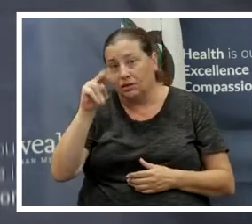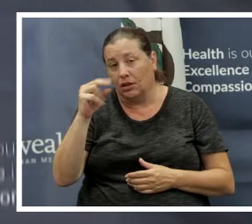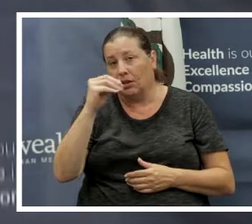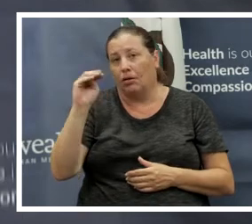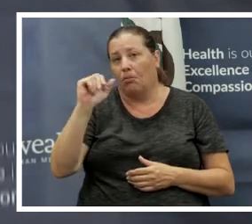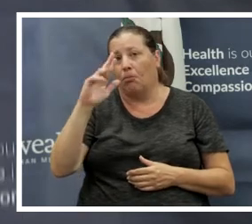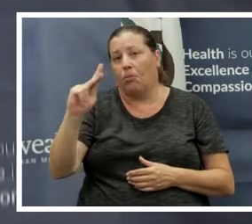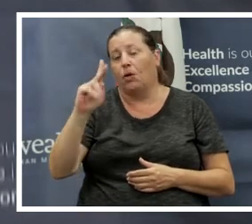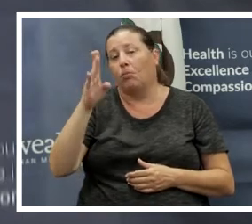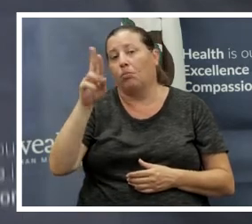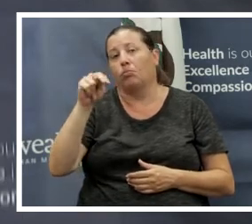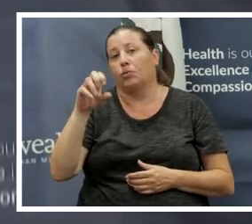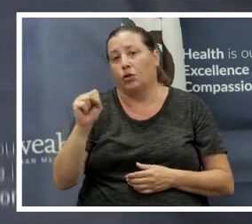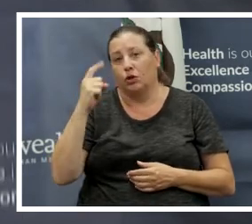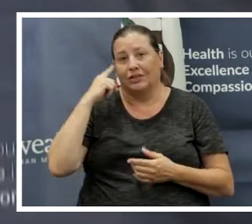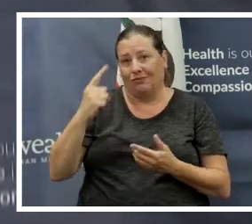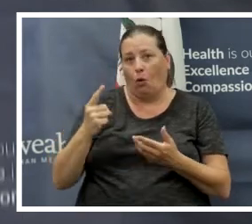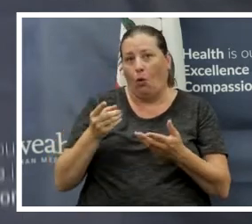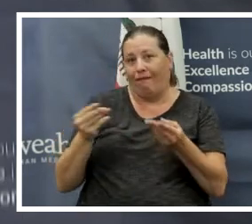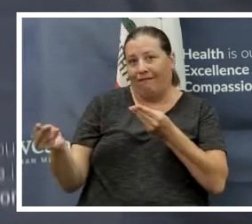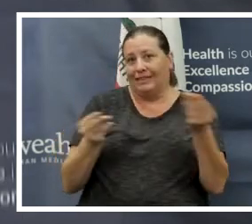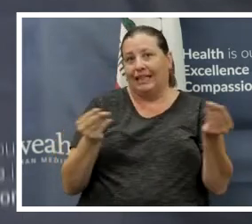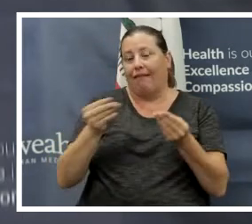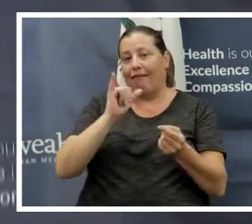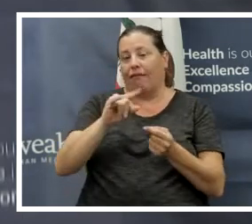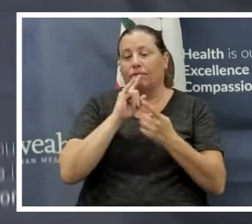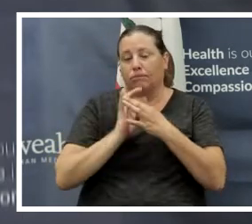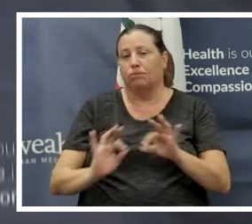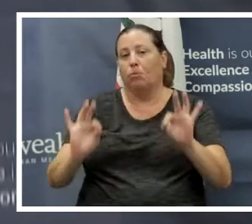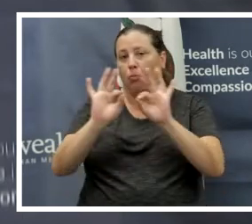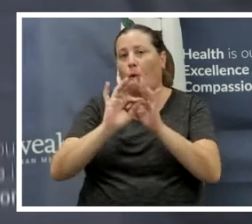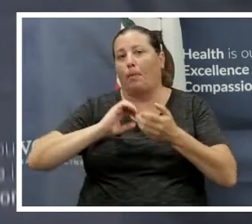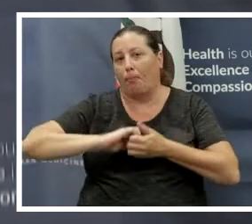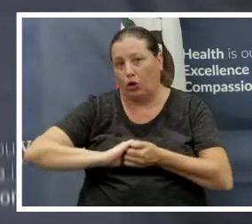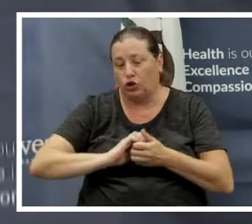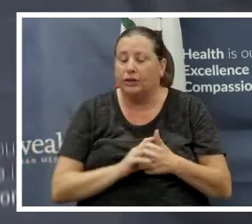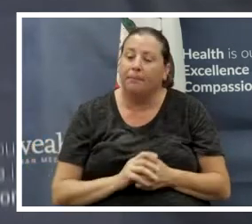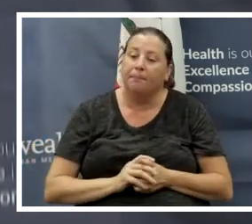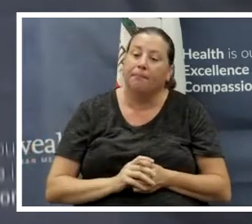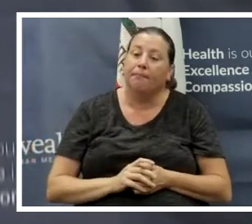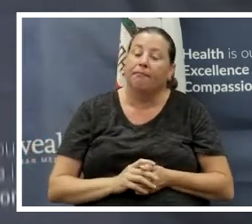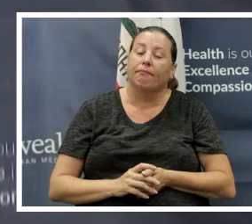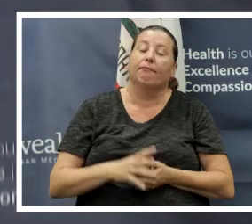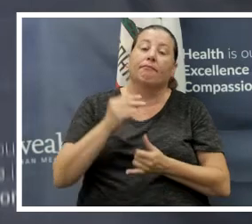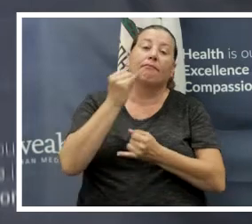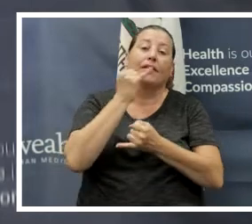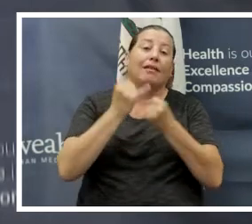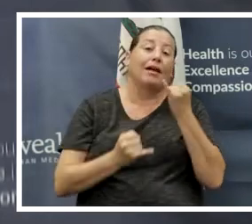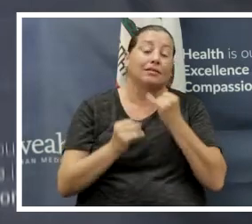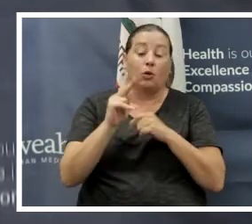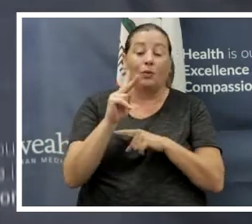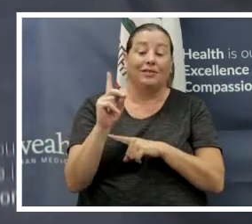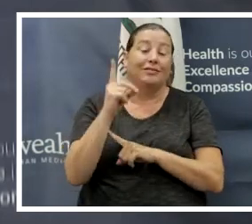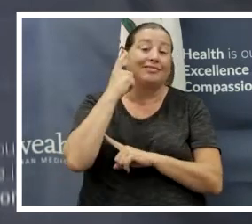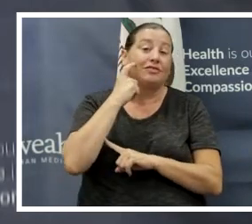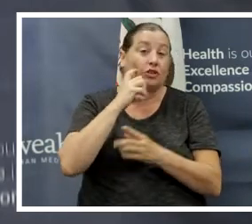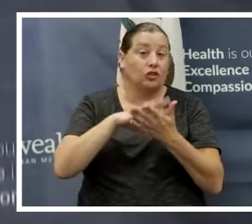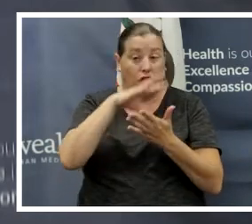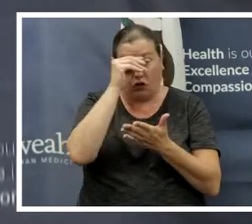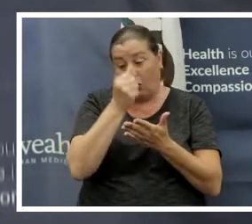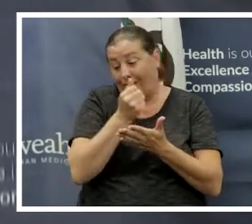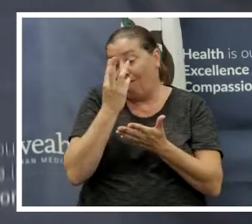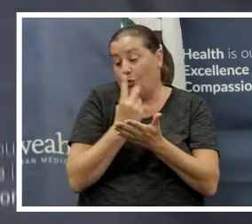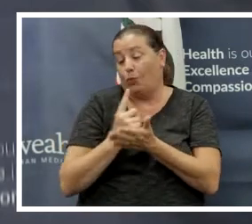really important partnership. And then lastly, Kaweah Delta just learned, again, a few weeks ago, that we